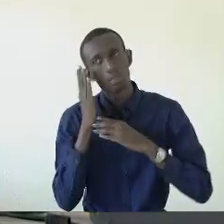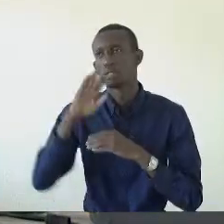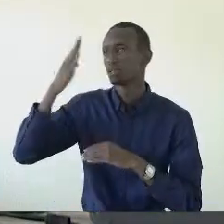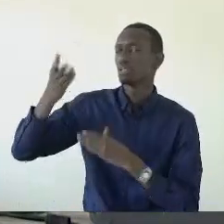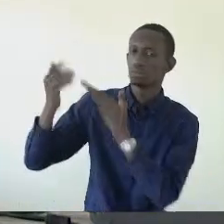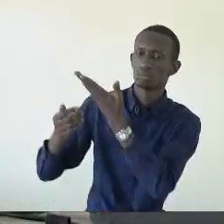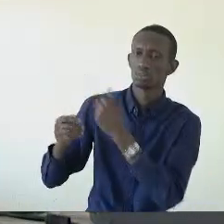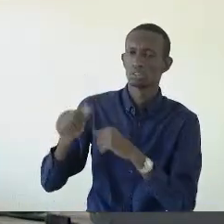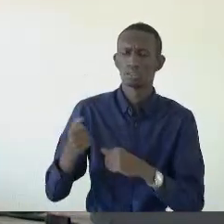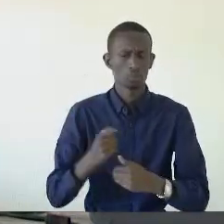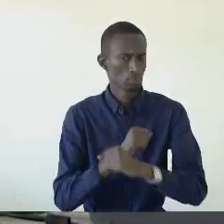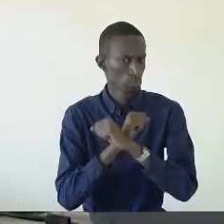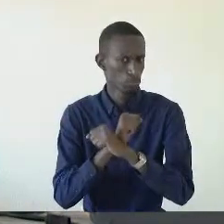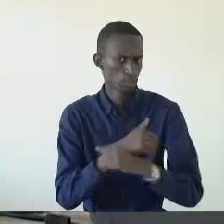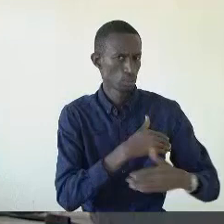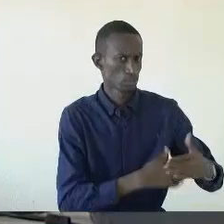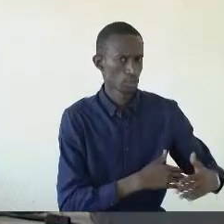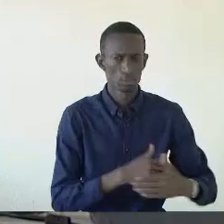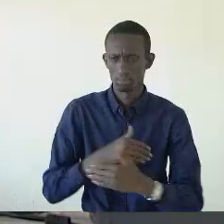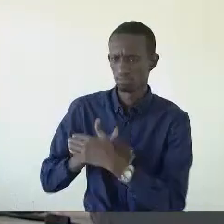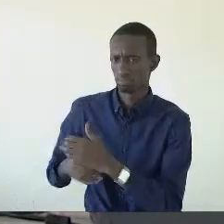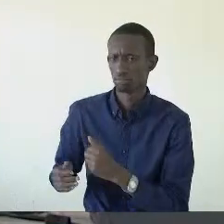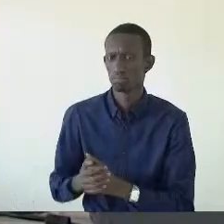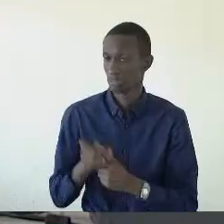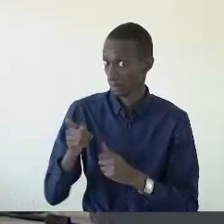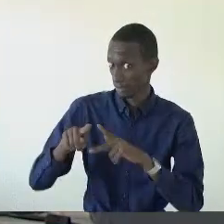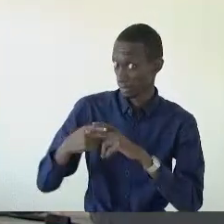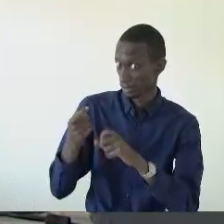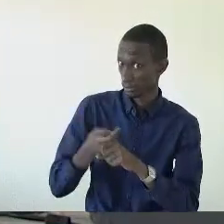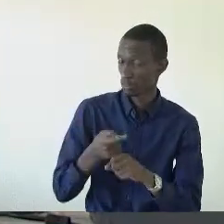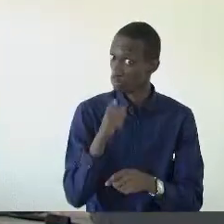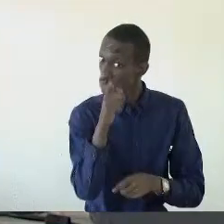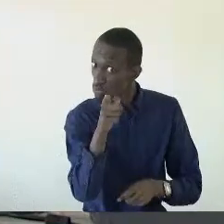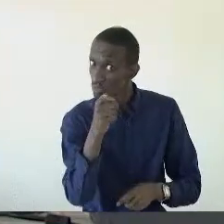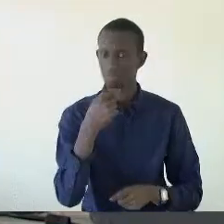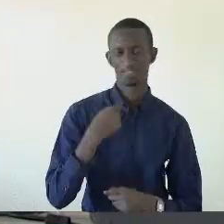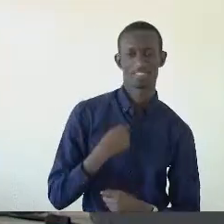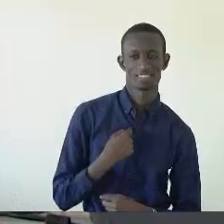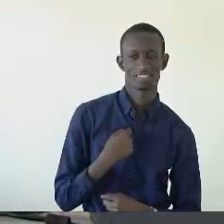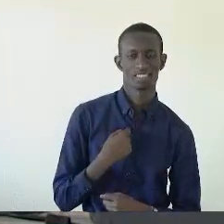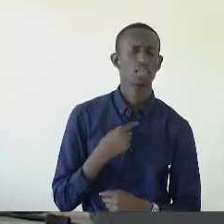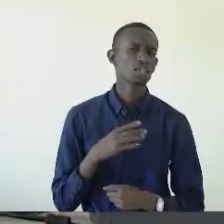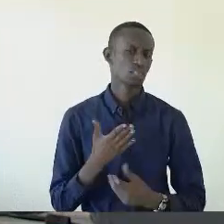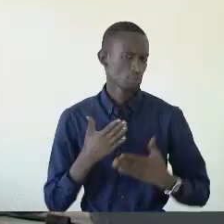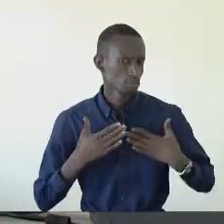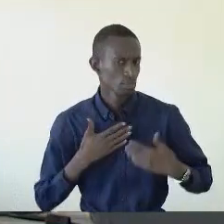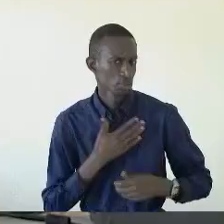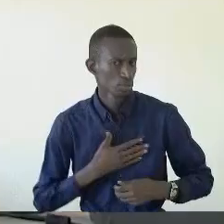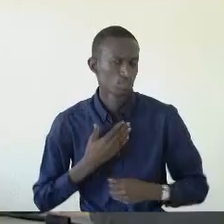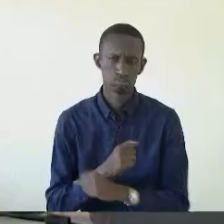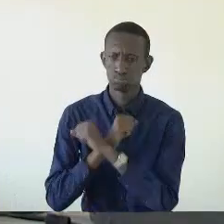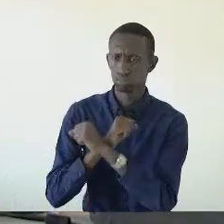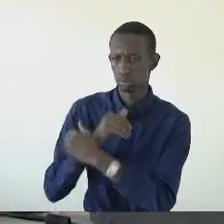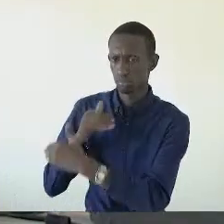protect our environment. This starts with you and I. Let us protect our